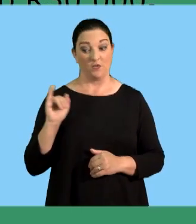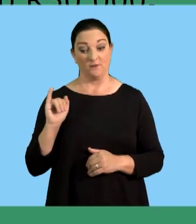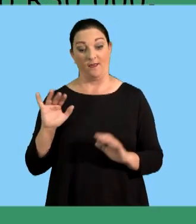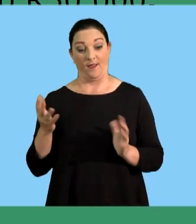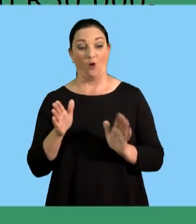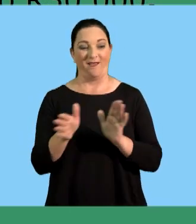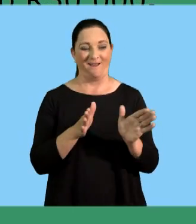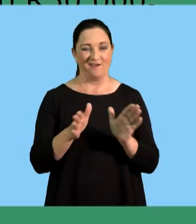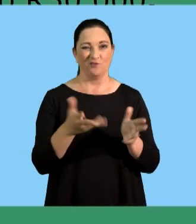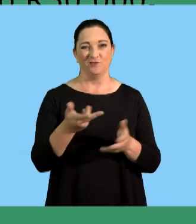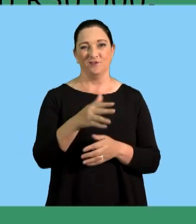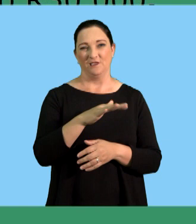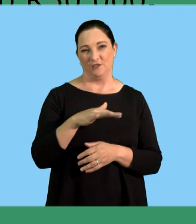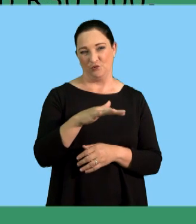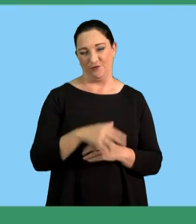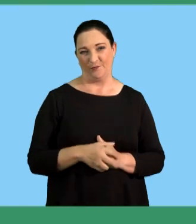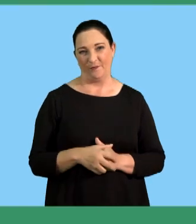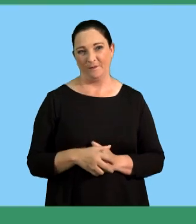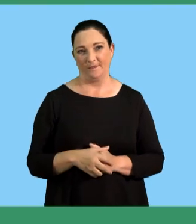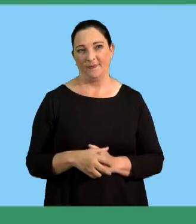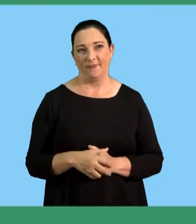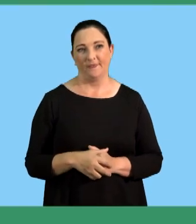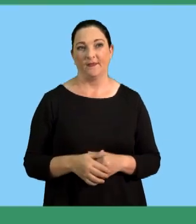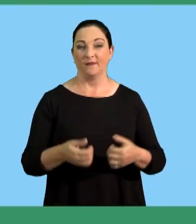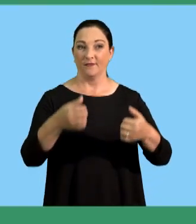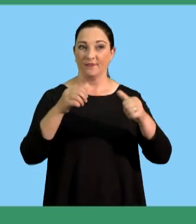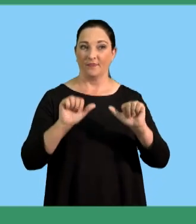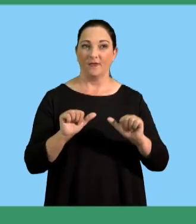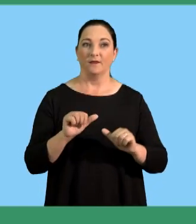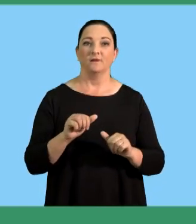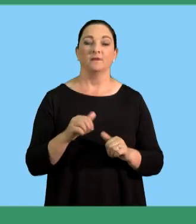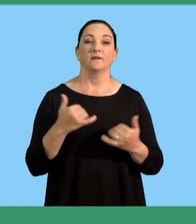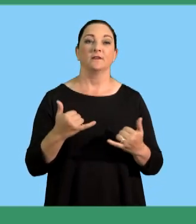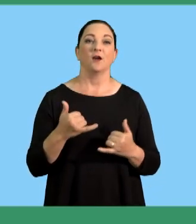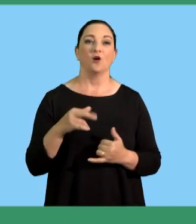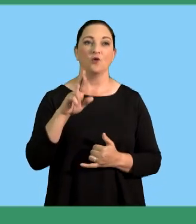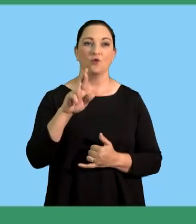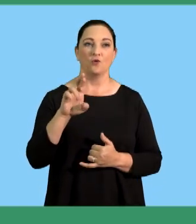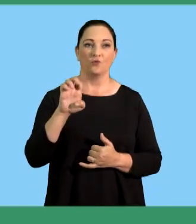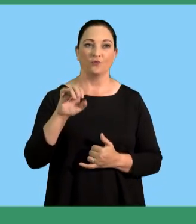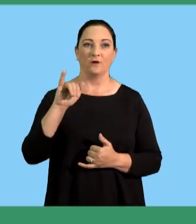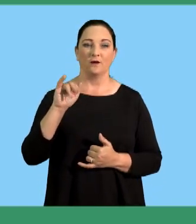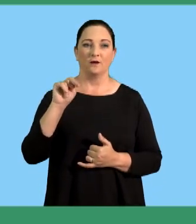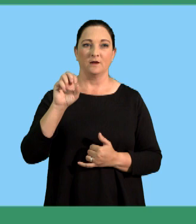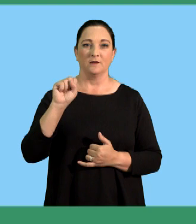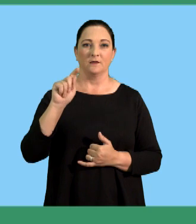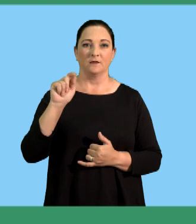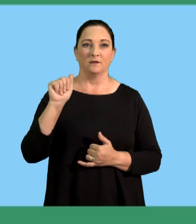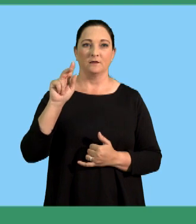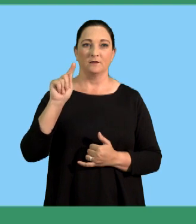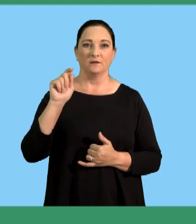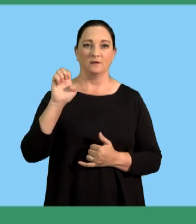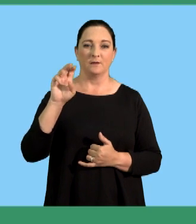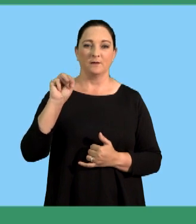company would deal with the situation of underinsurance. Then we also have another insurance concept which we call